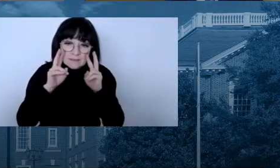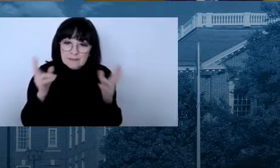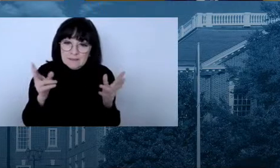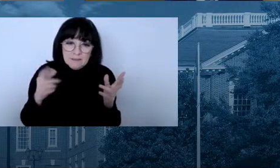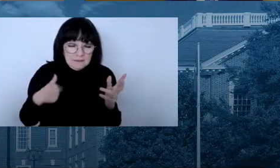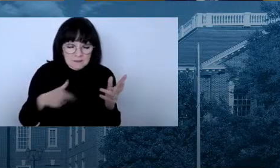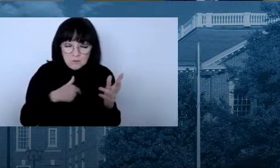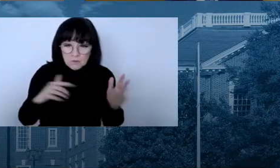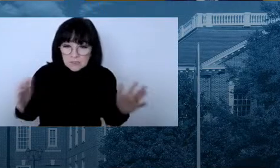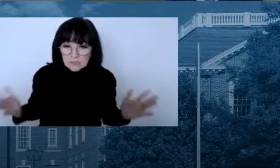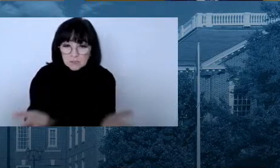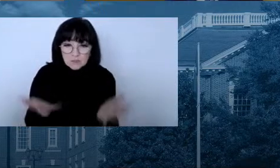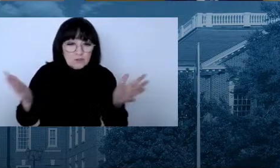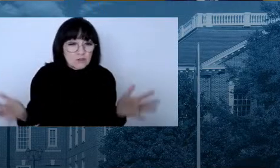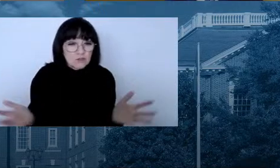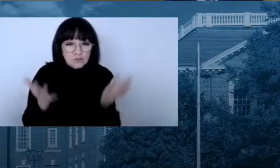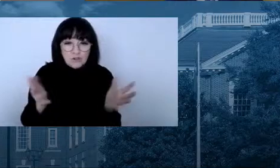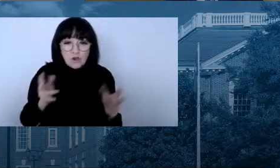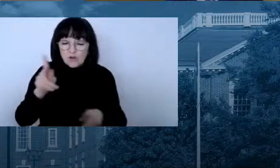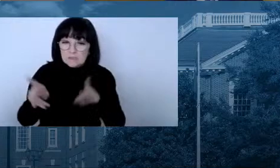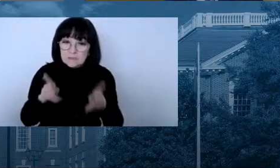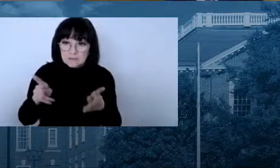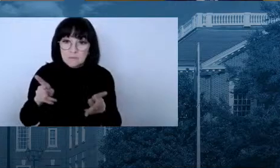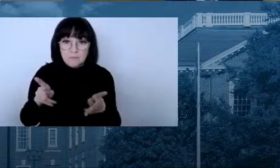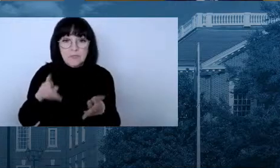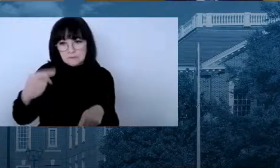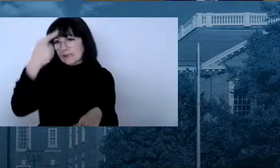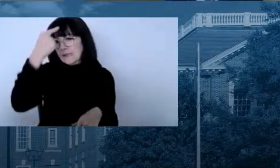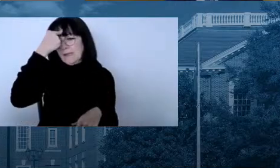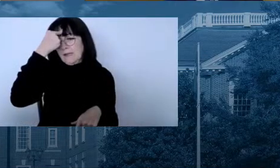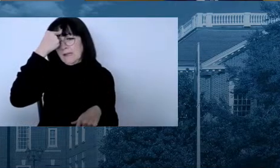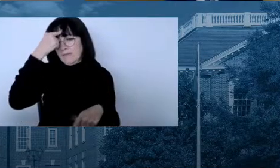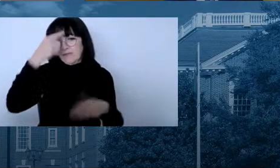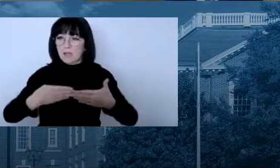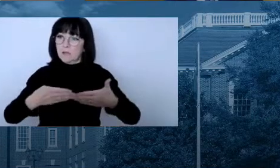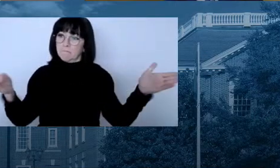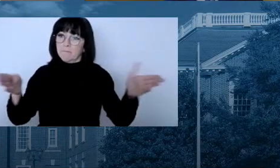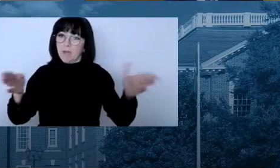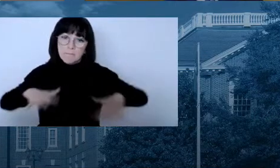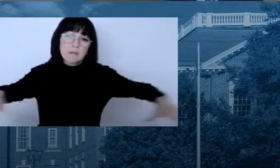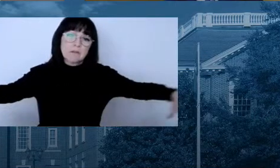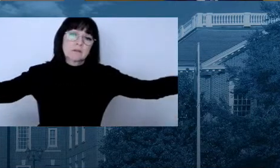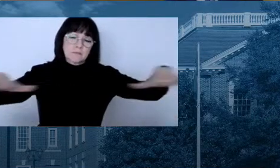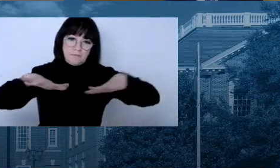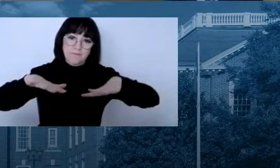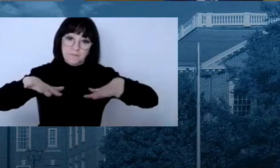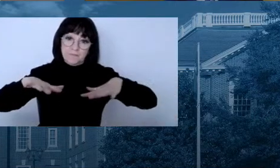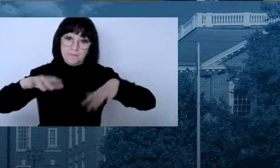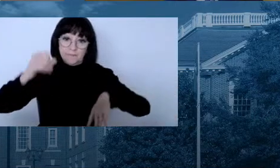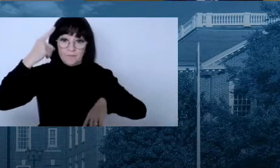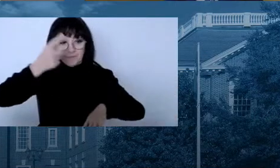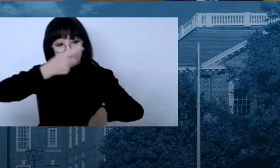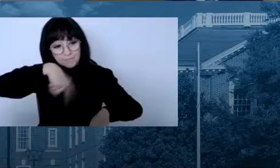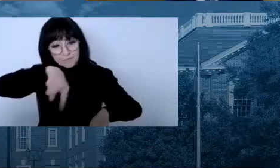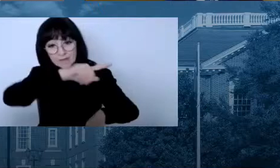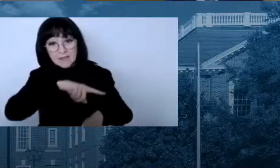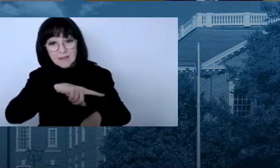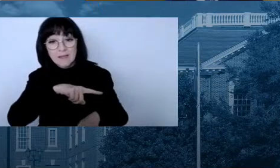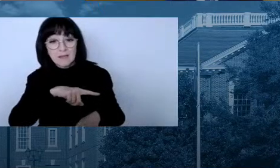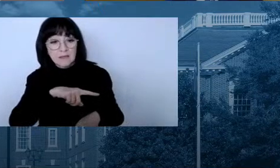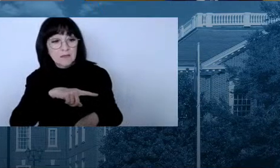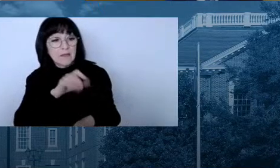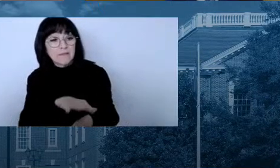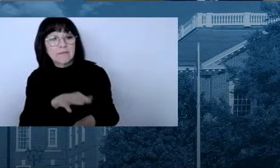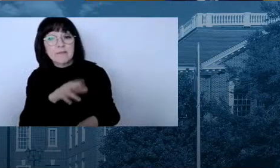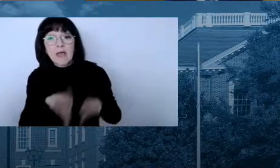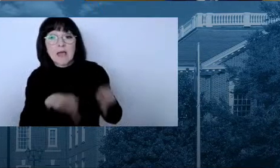come together around that public spirit so that those people who are not vaccinated, who have resisted, will give it another chance, give it